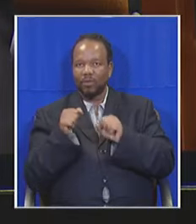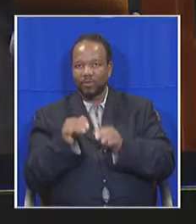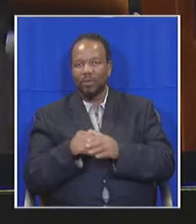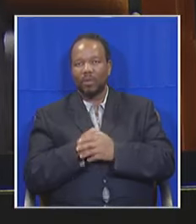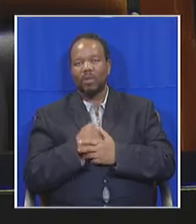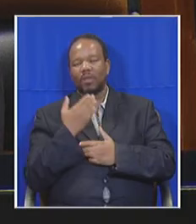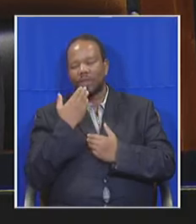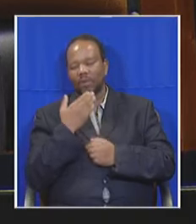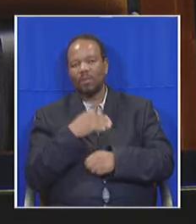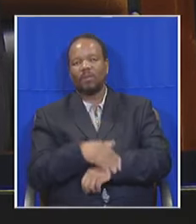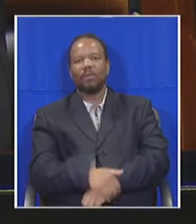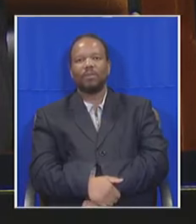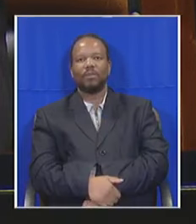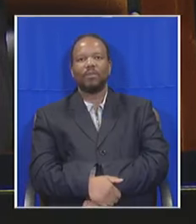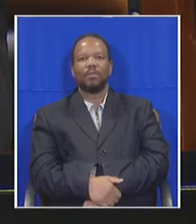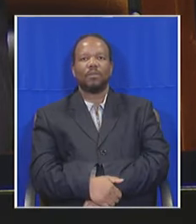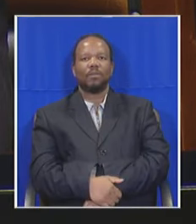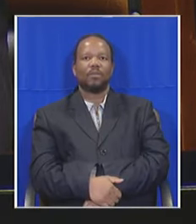you very much.